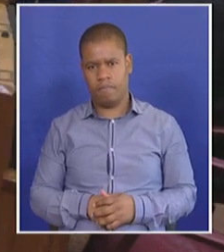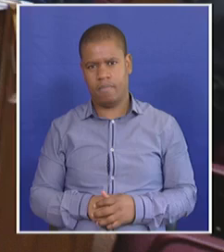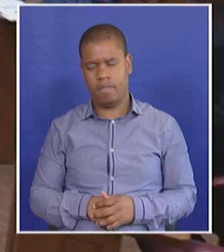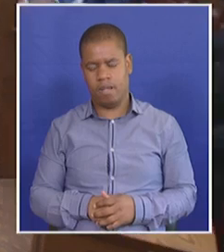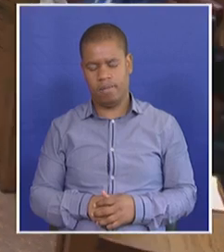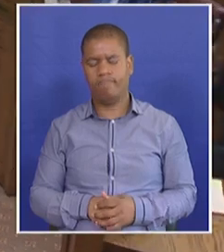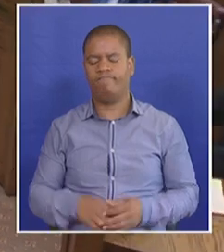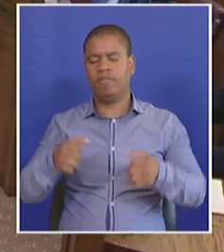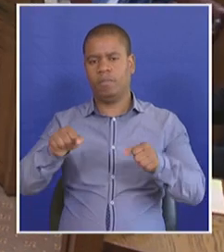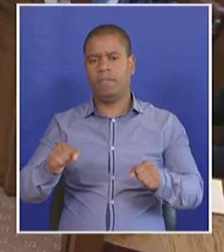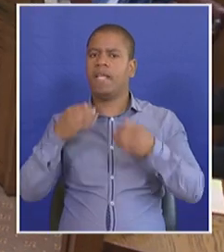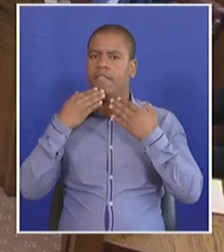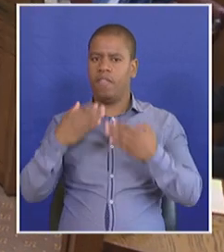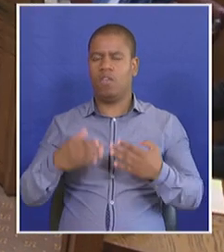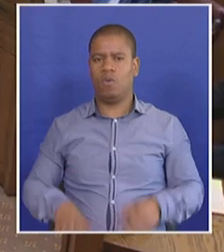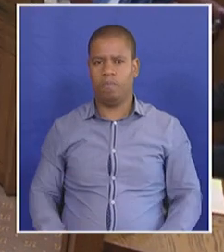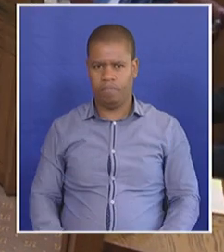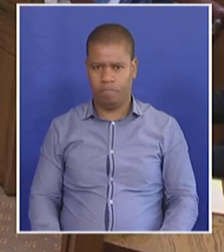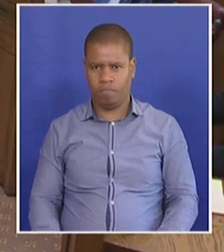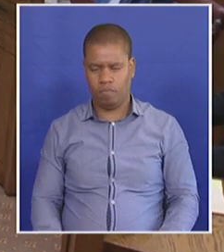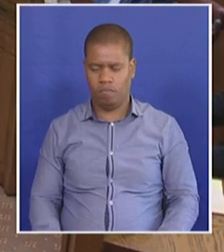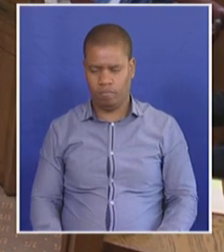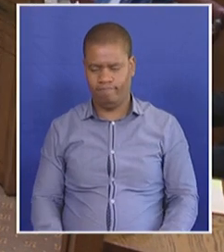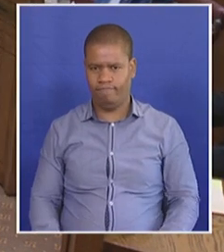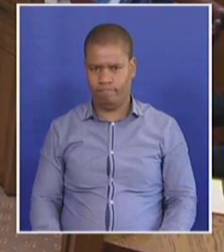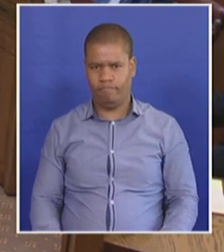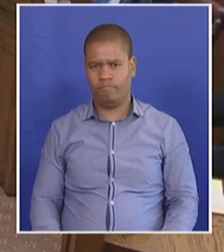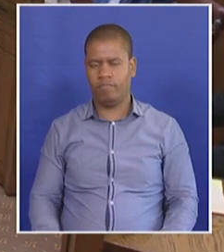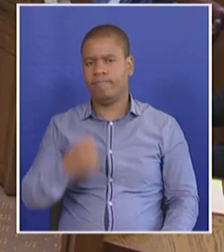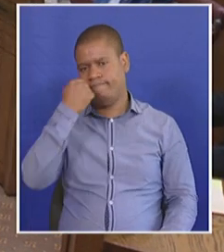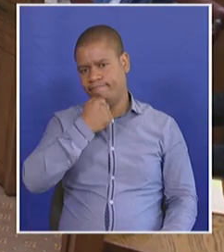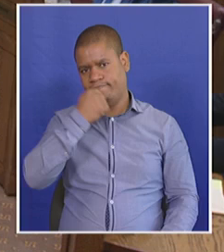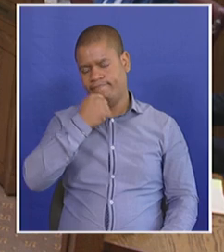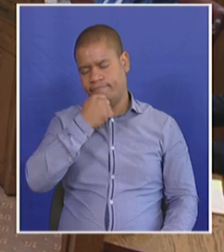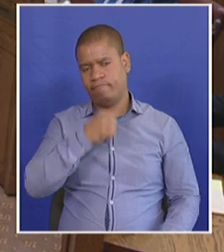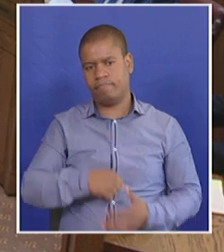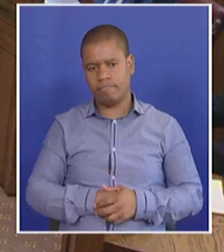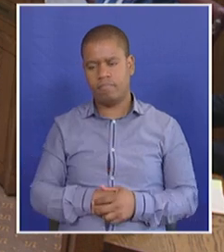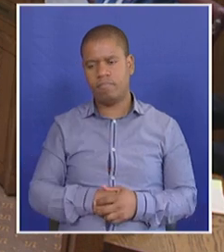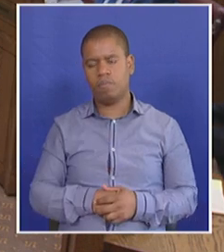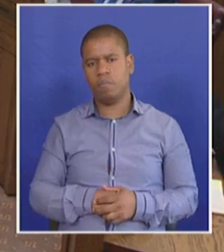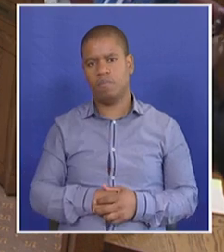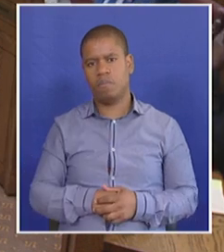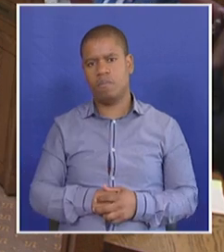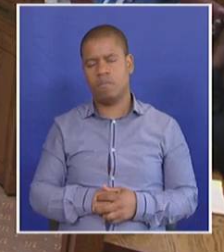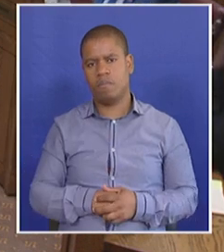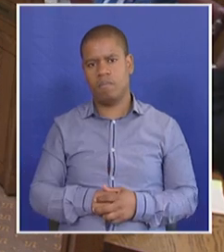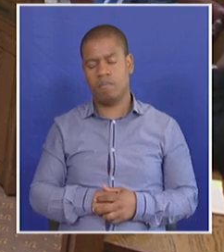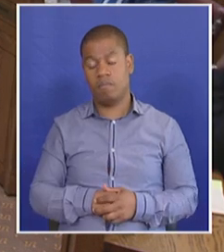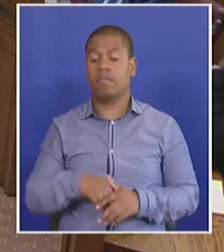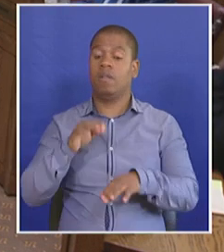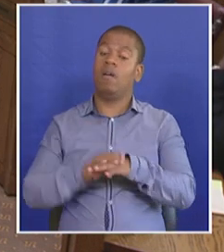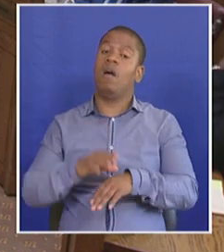Thank you, Chair. Excuse me for that. Thank you, Honourable Chair. Very